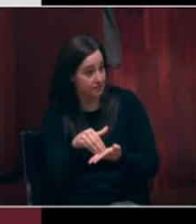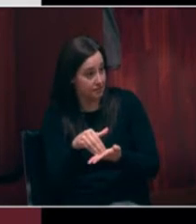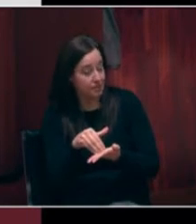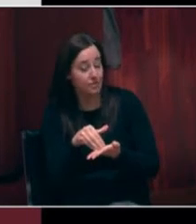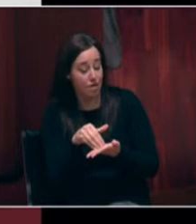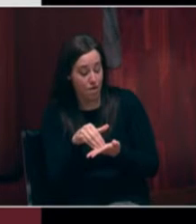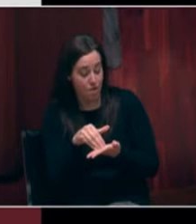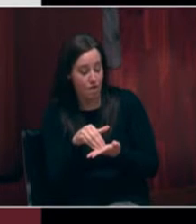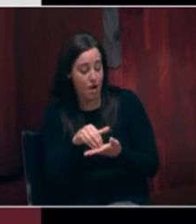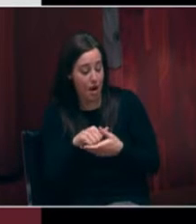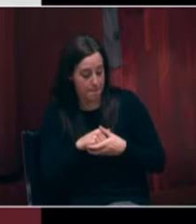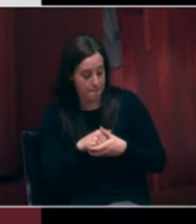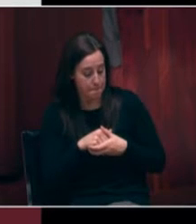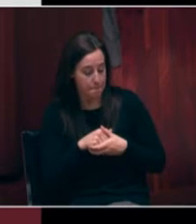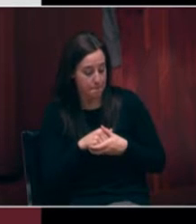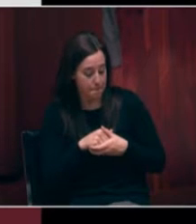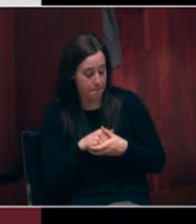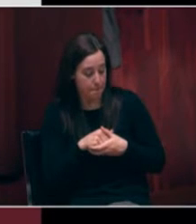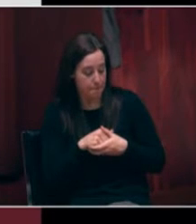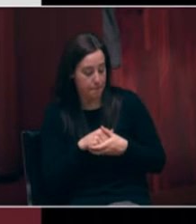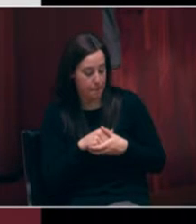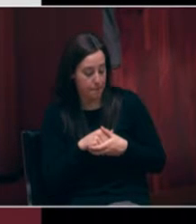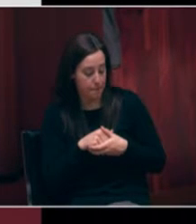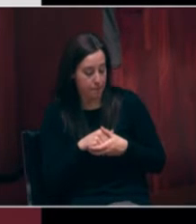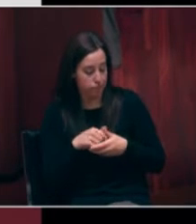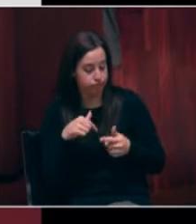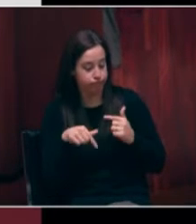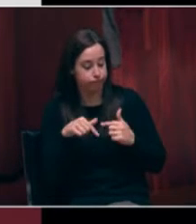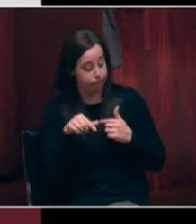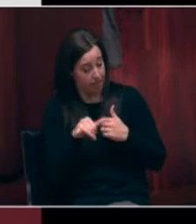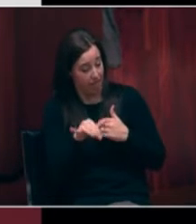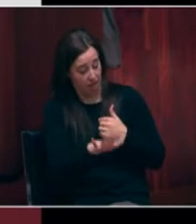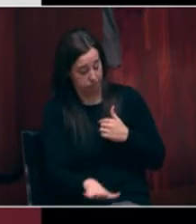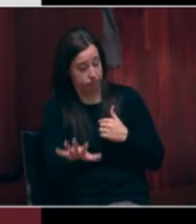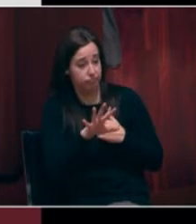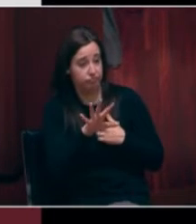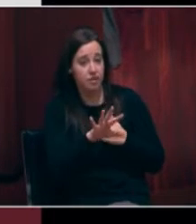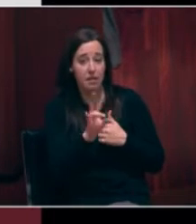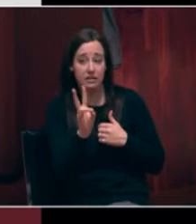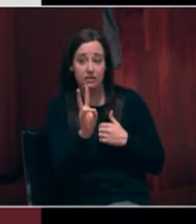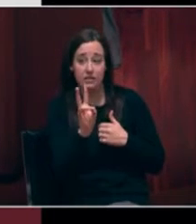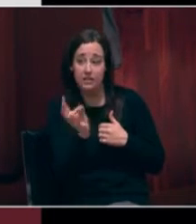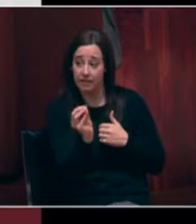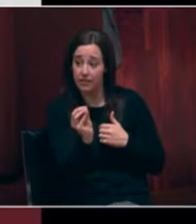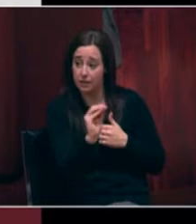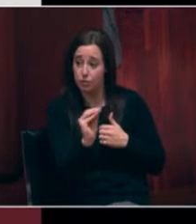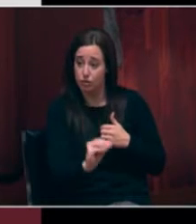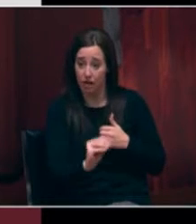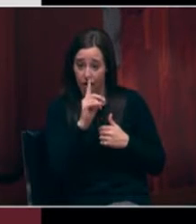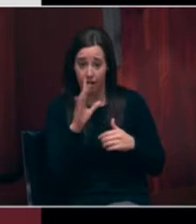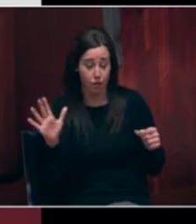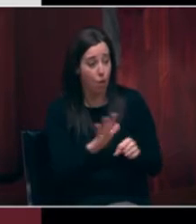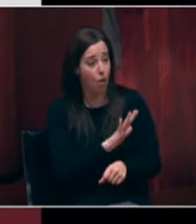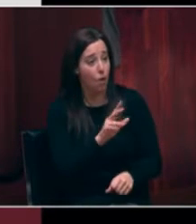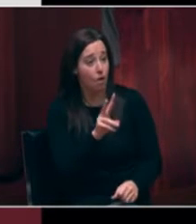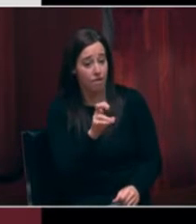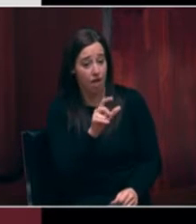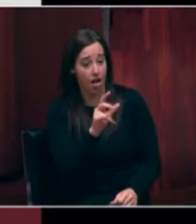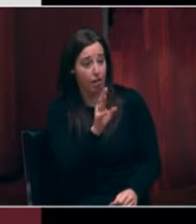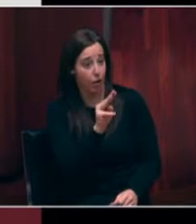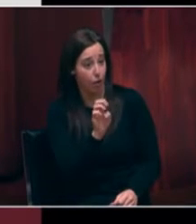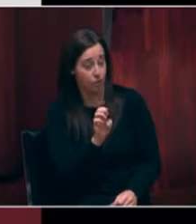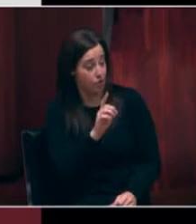December. So that's about 70% of the total volume. So we're ahead of schedule either